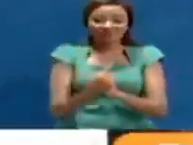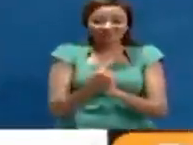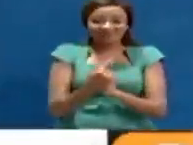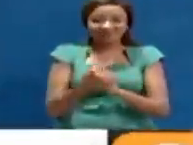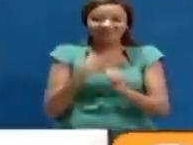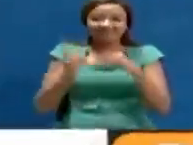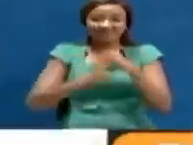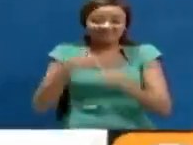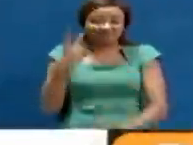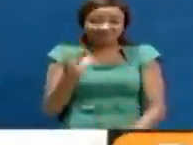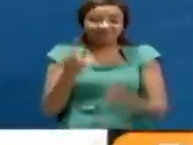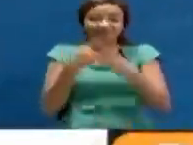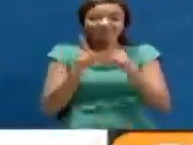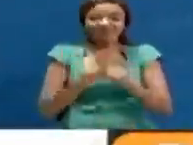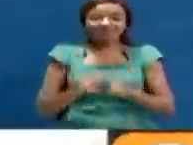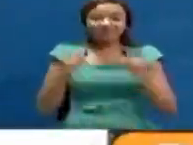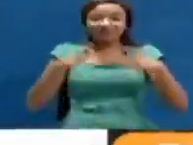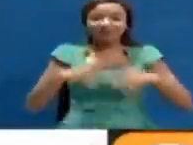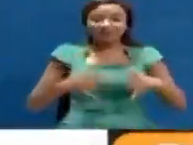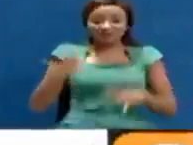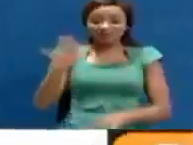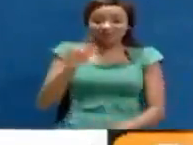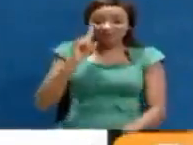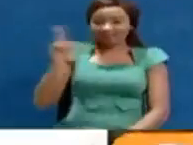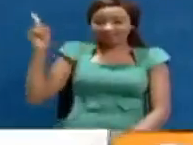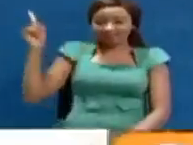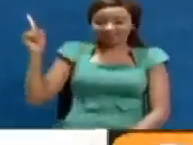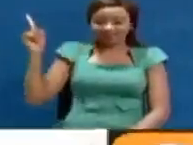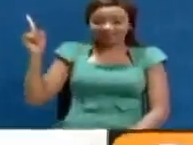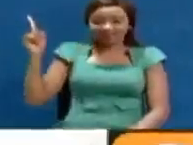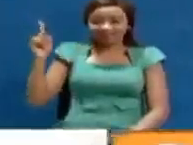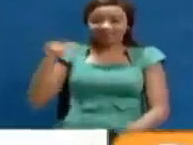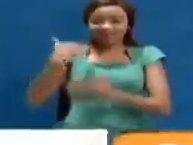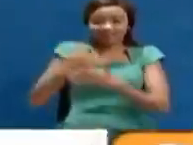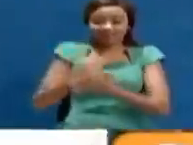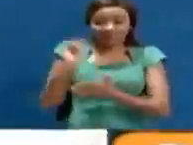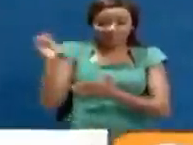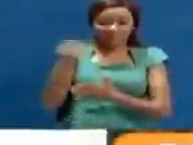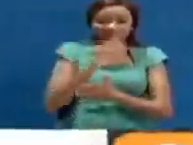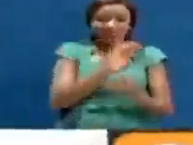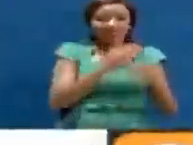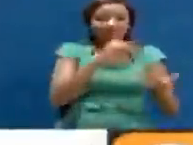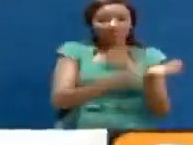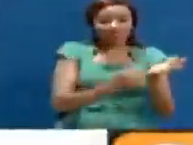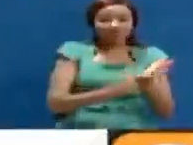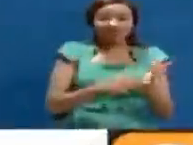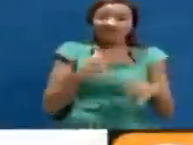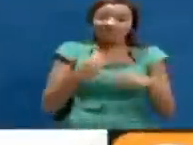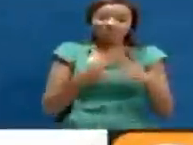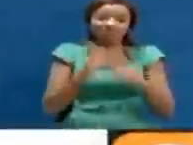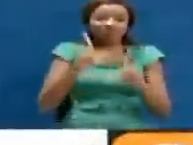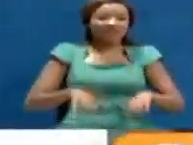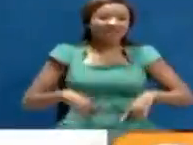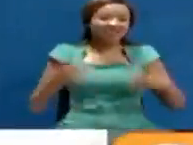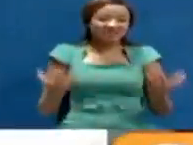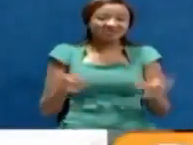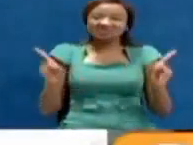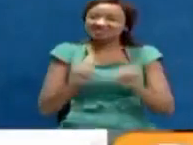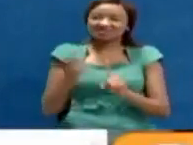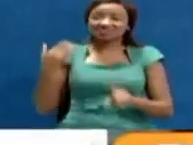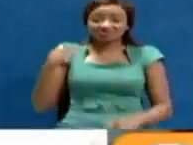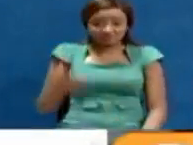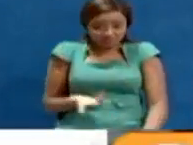But despite the directive, residents of Nawatos and Oropoi at the border of Kenya and Uganda continue to live in the old manner.